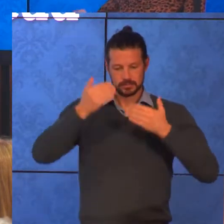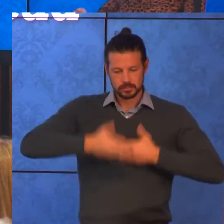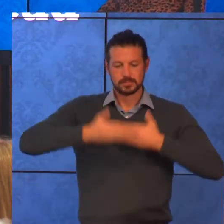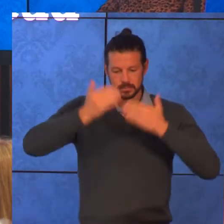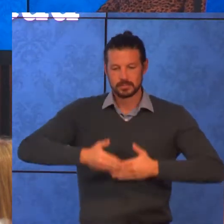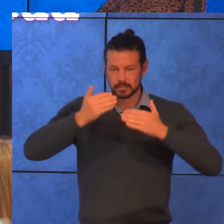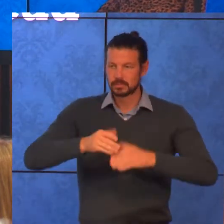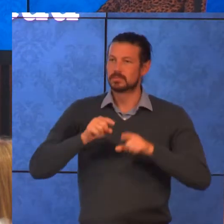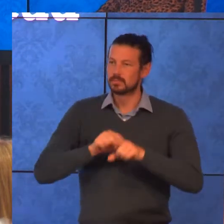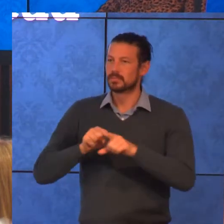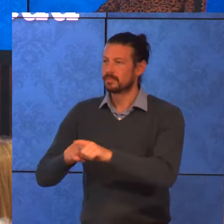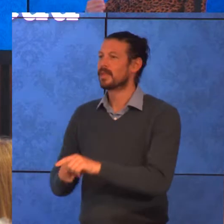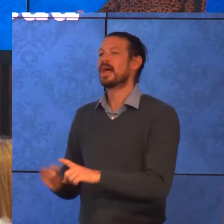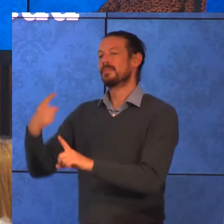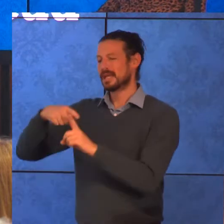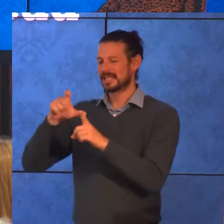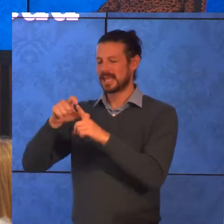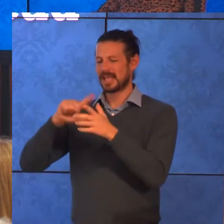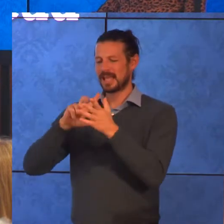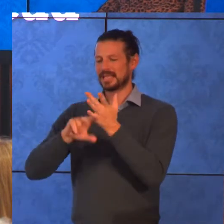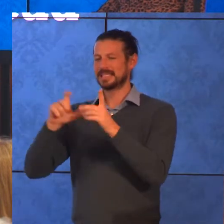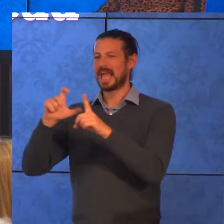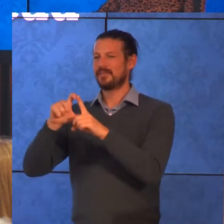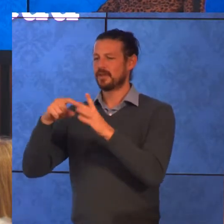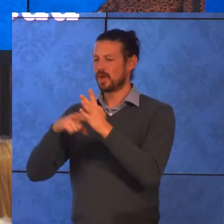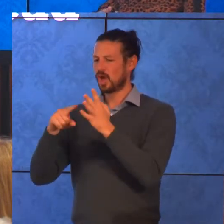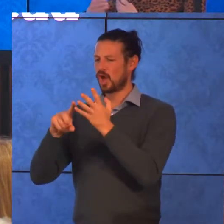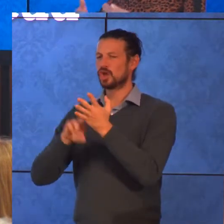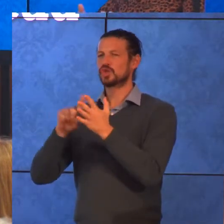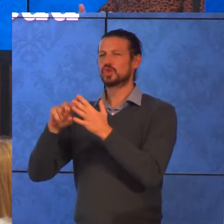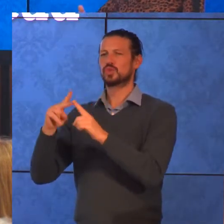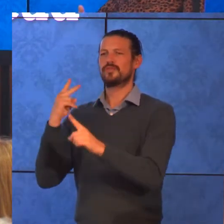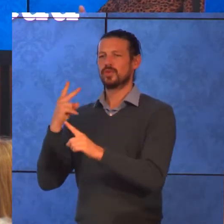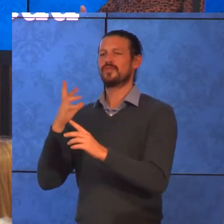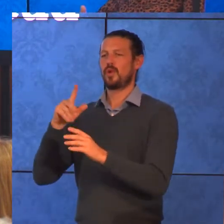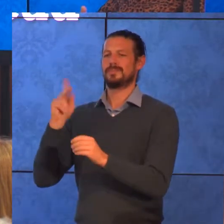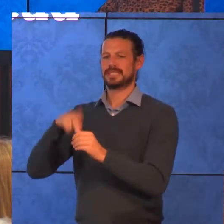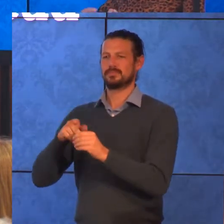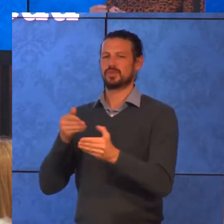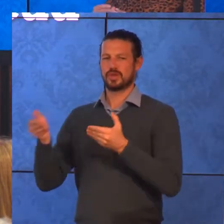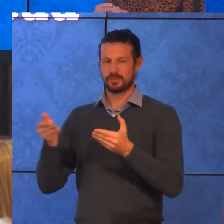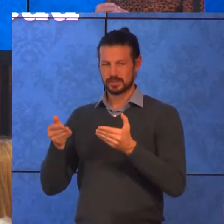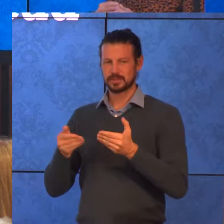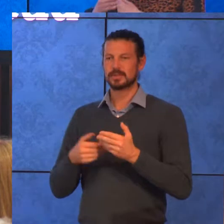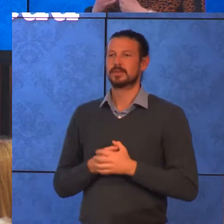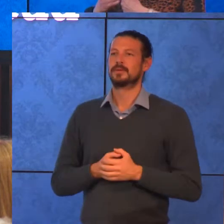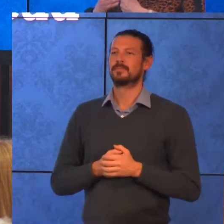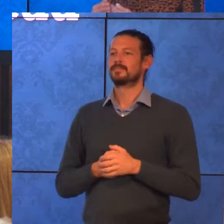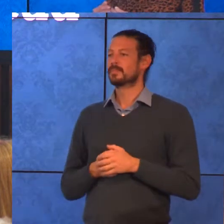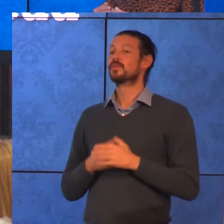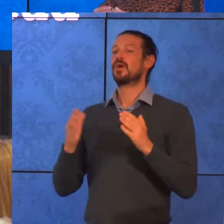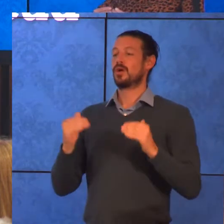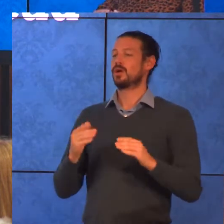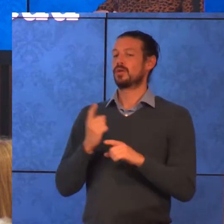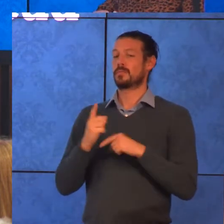also picked up by the David Tune review in the Participant Service Guarantee. And finally, on providers, wherever